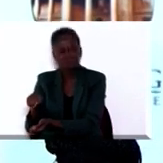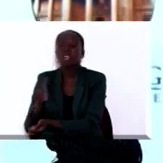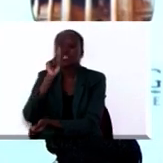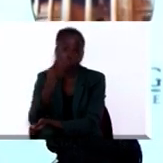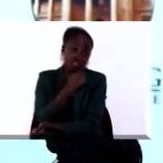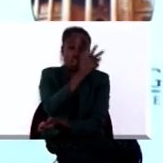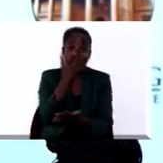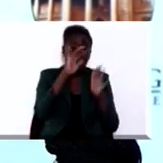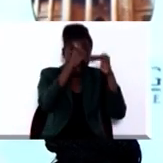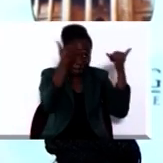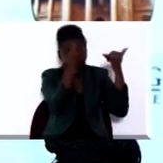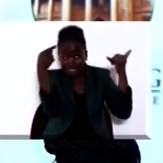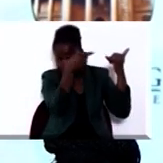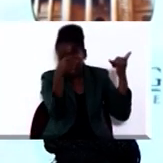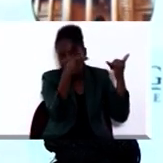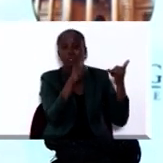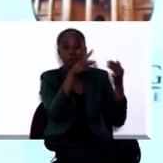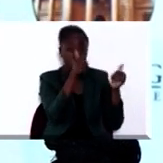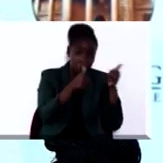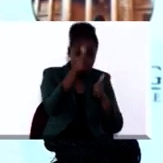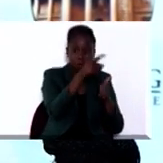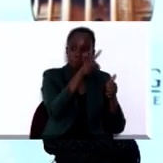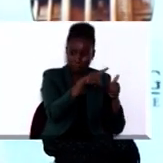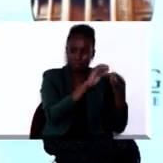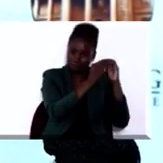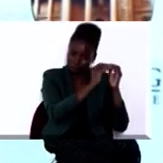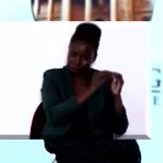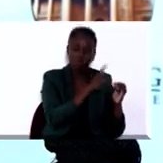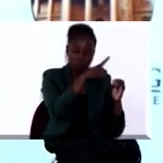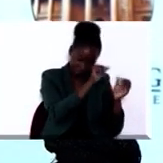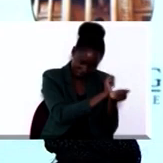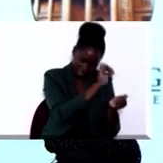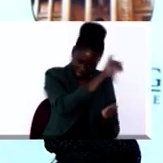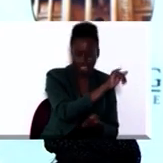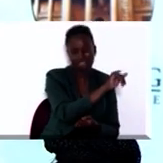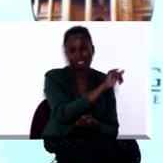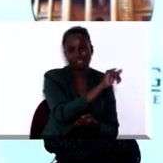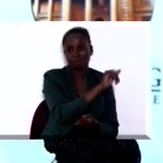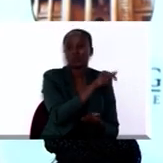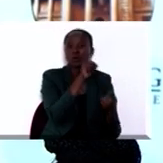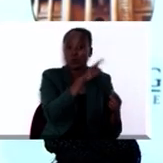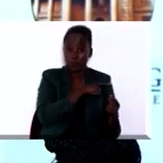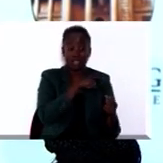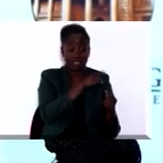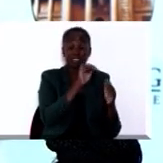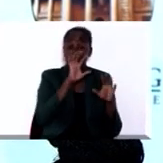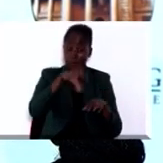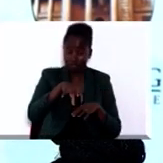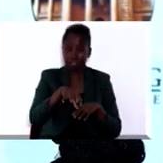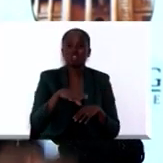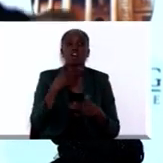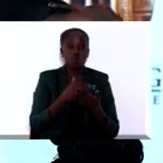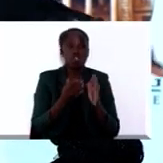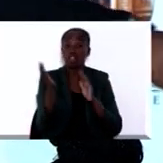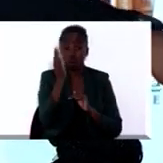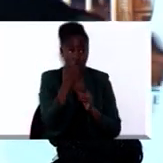manufacturers. You must go for those who are the kingpins in the drug trafficking trade. In this province, we are going for them. We are